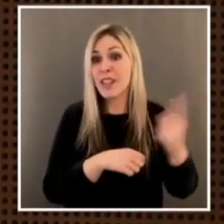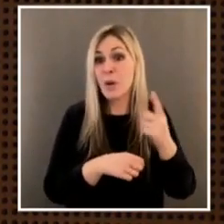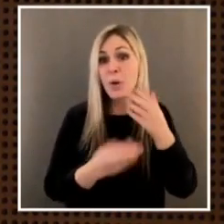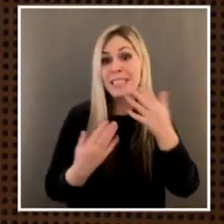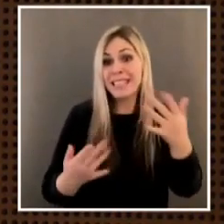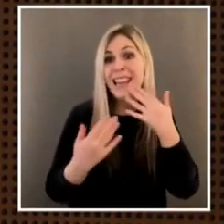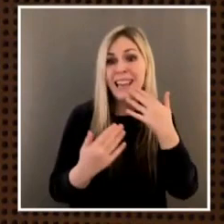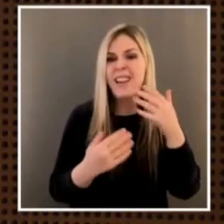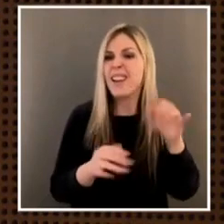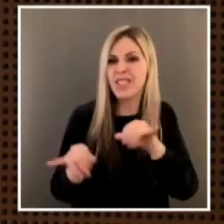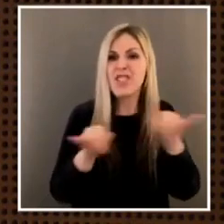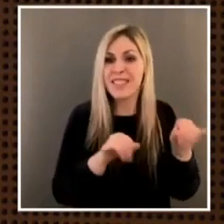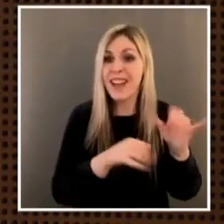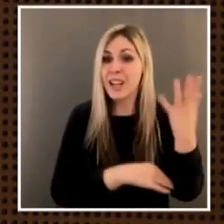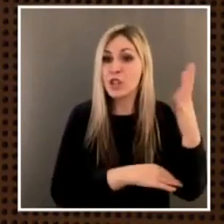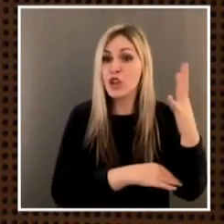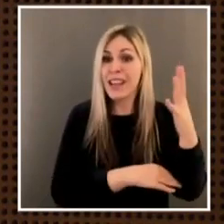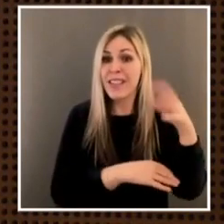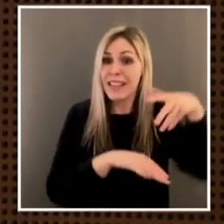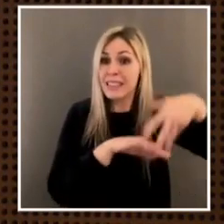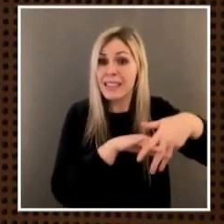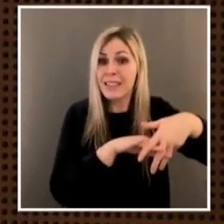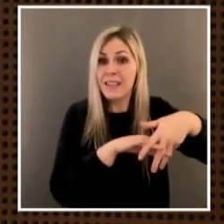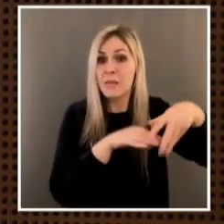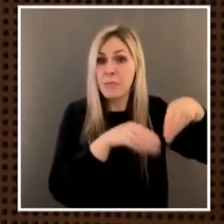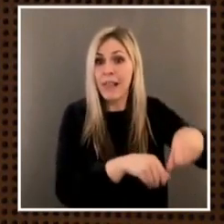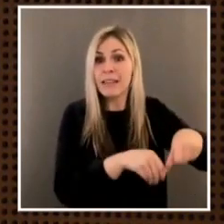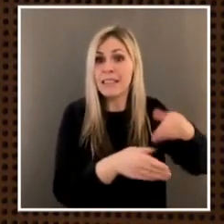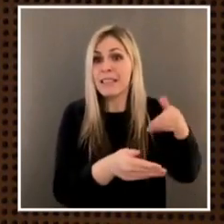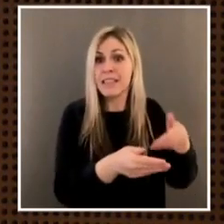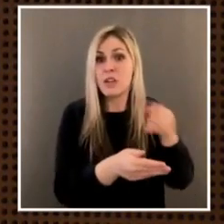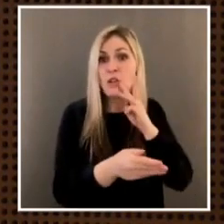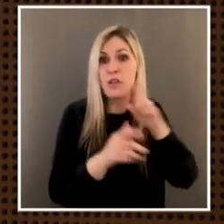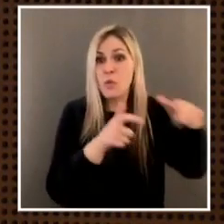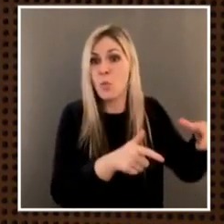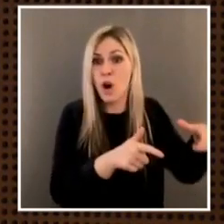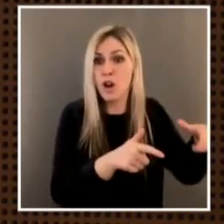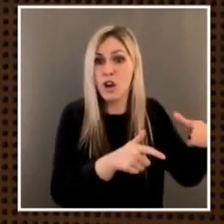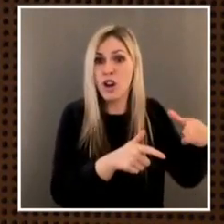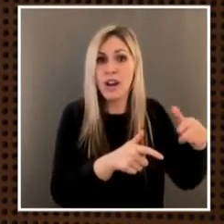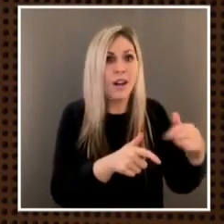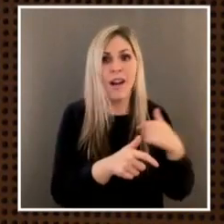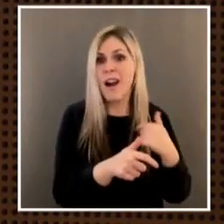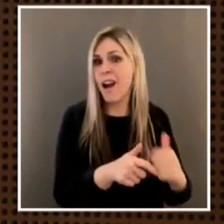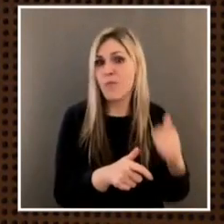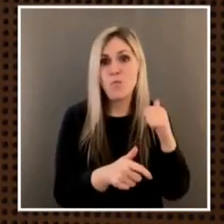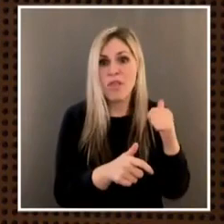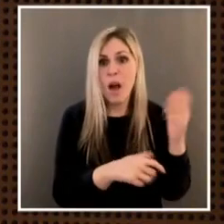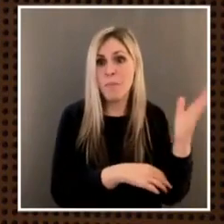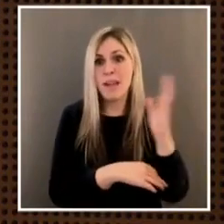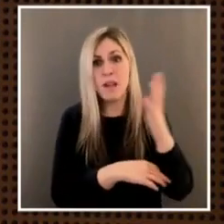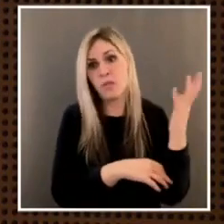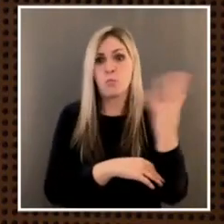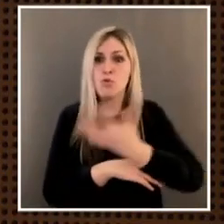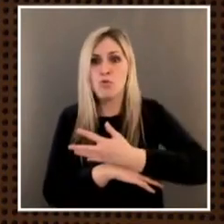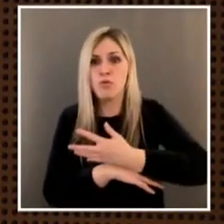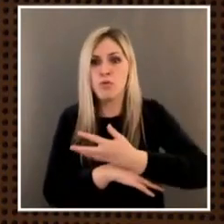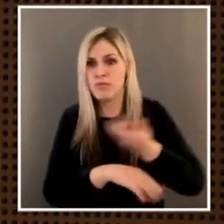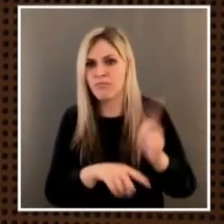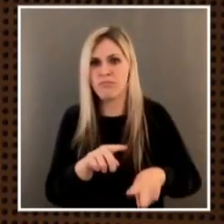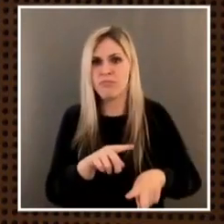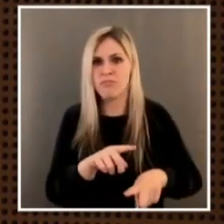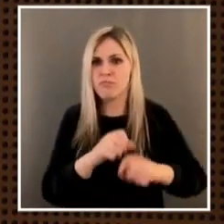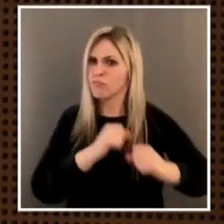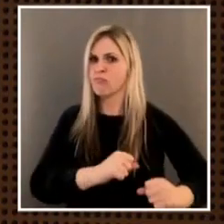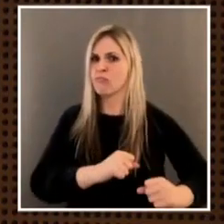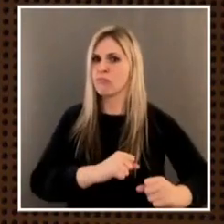planted by the waters, I shall not be moved. To